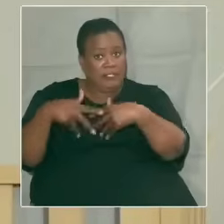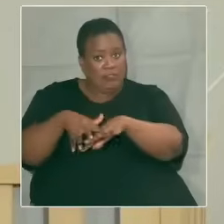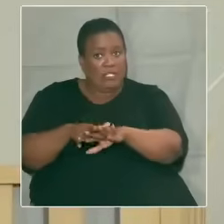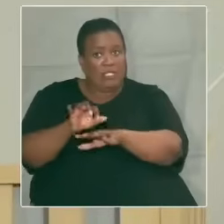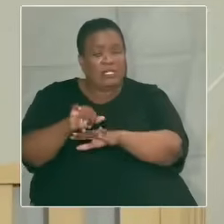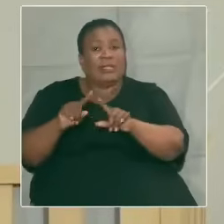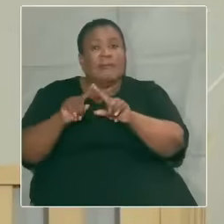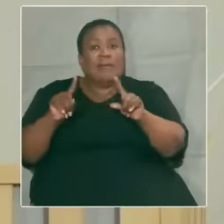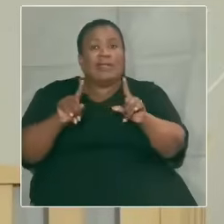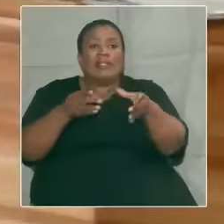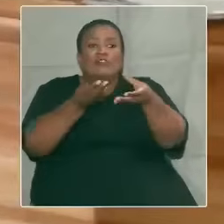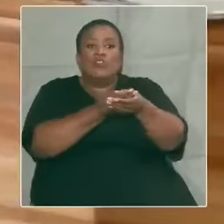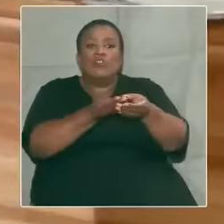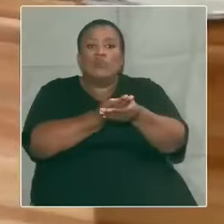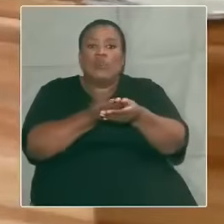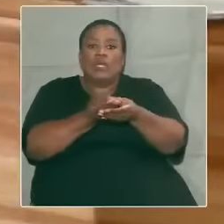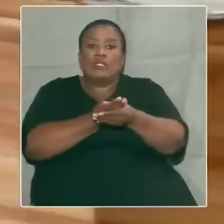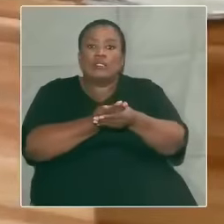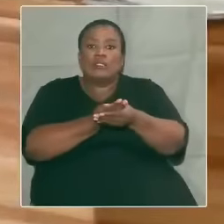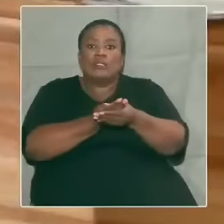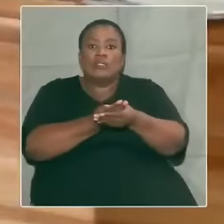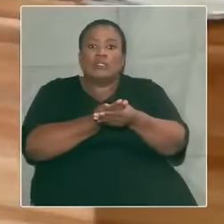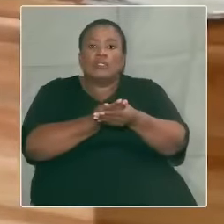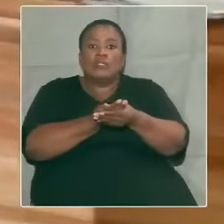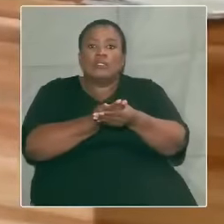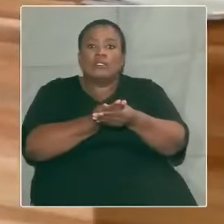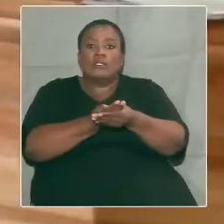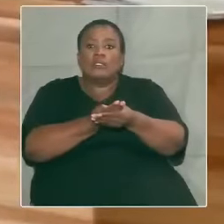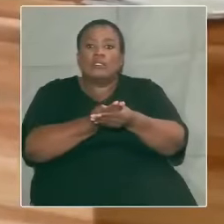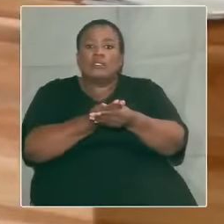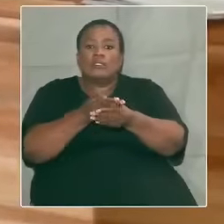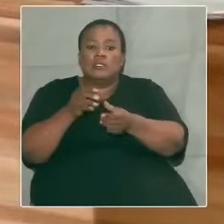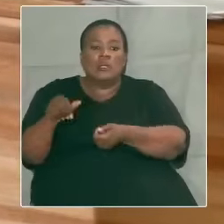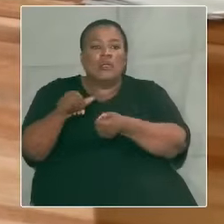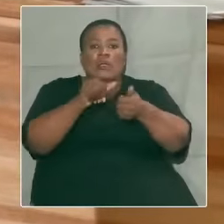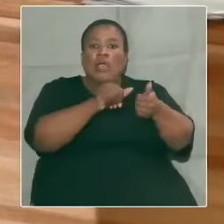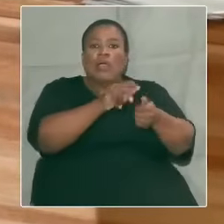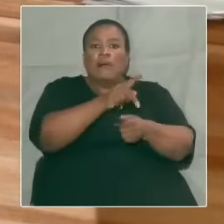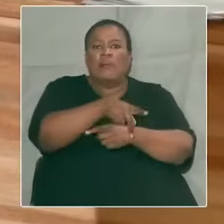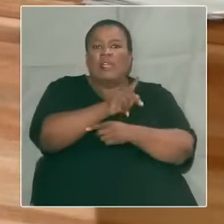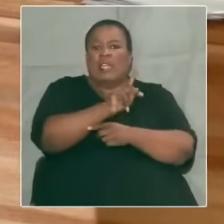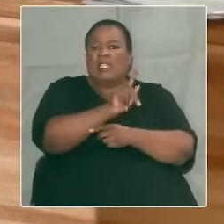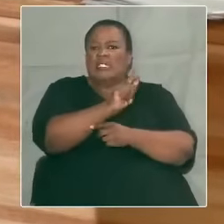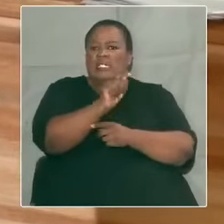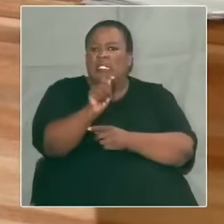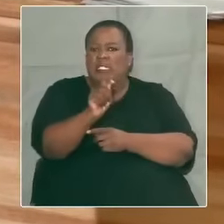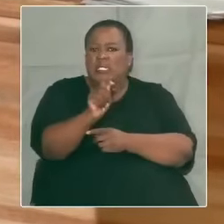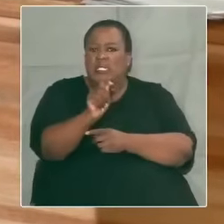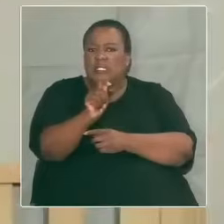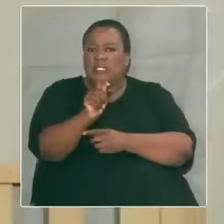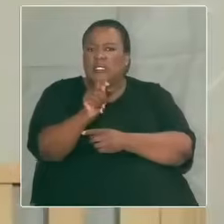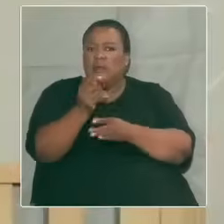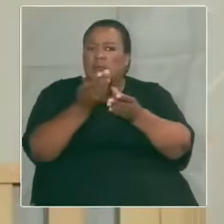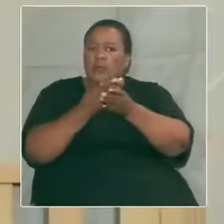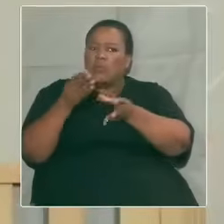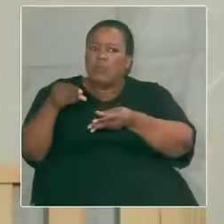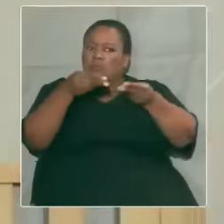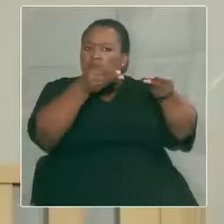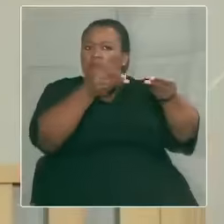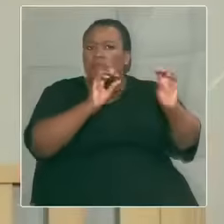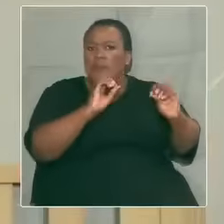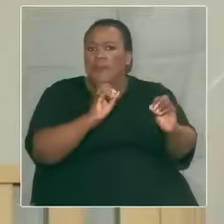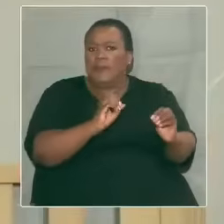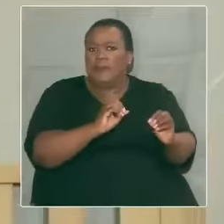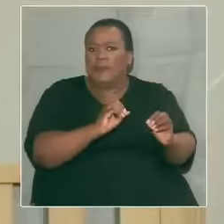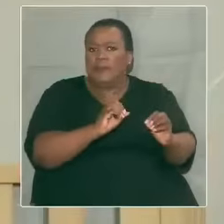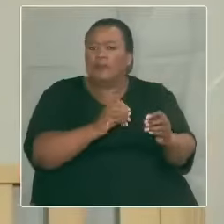But the dockets were never transferred to the PKTT. If I can just ask you to explain that, the integration of the members into